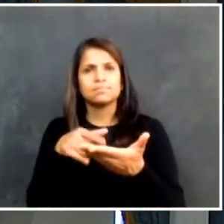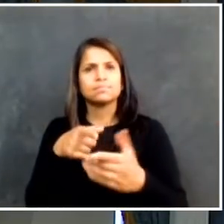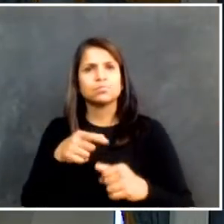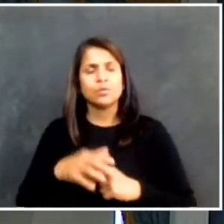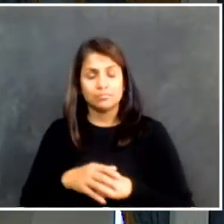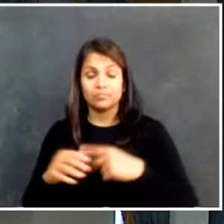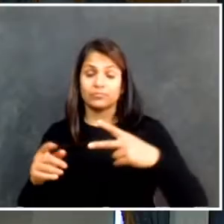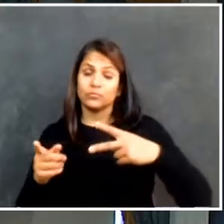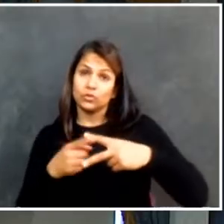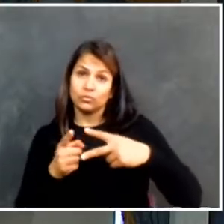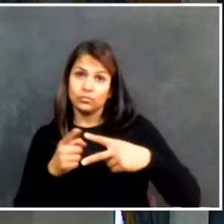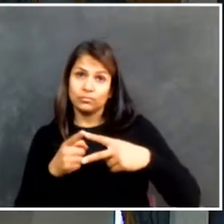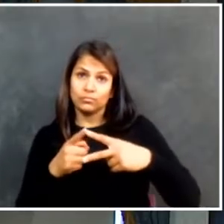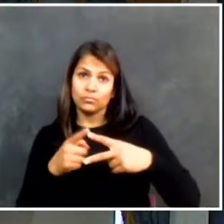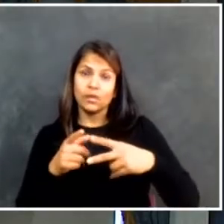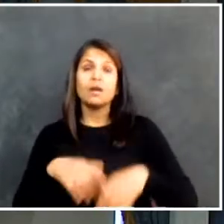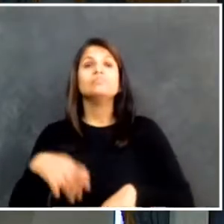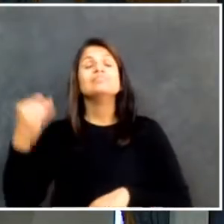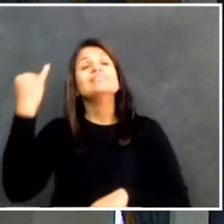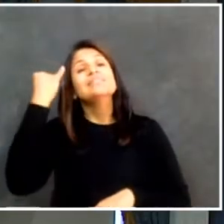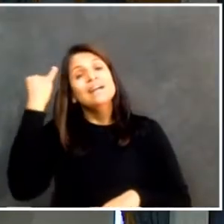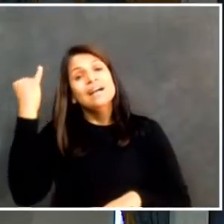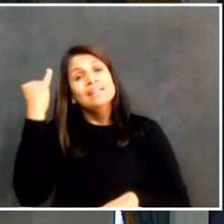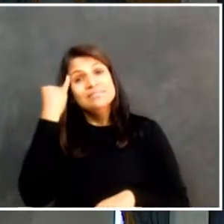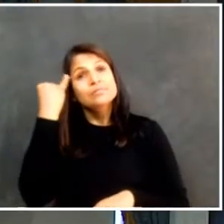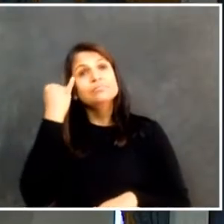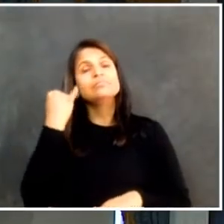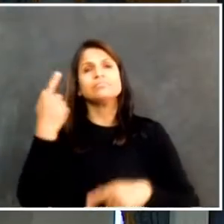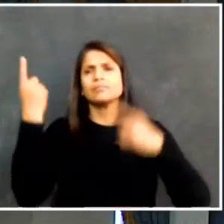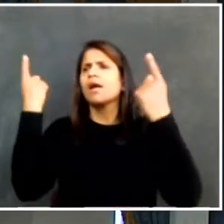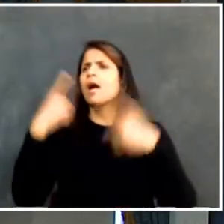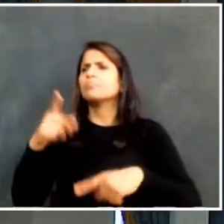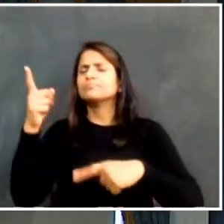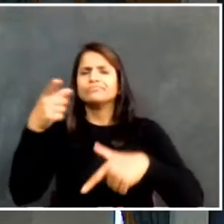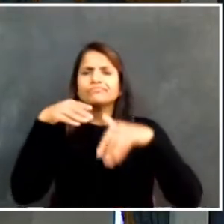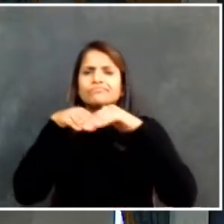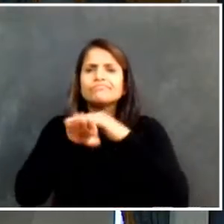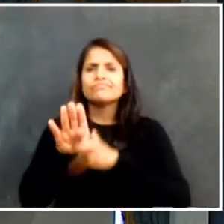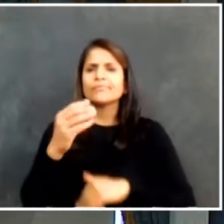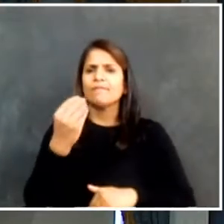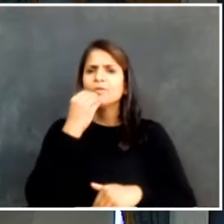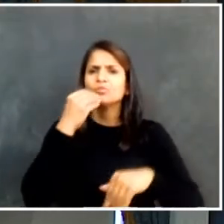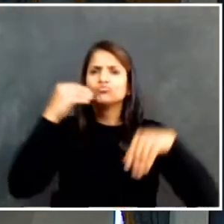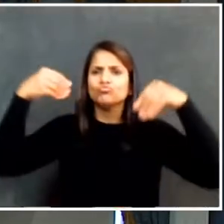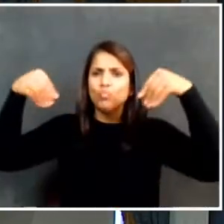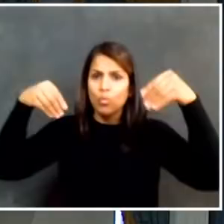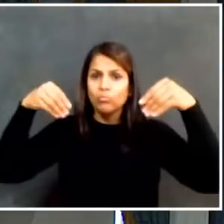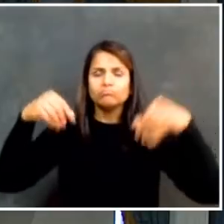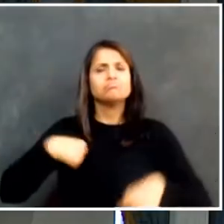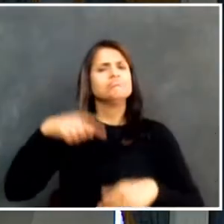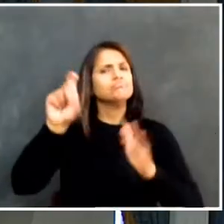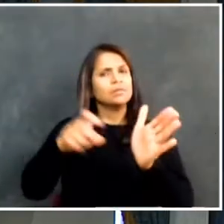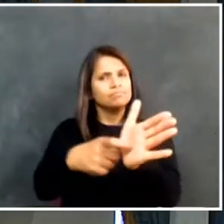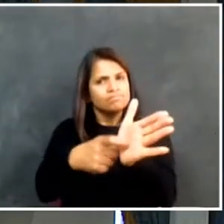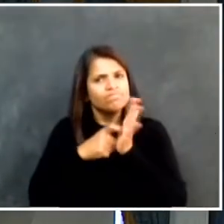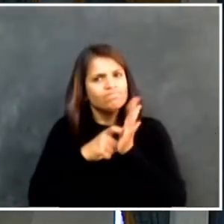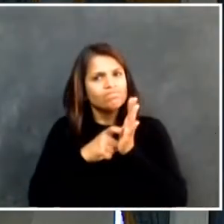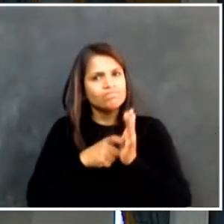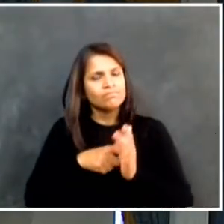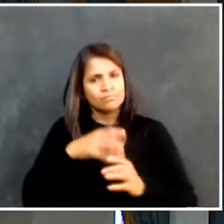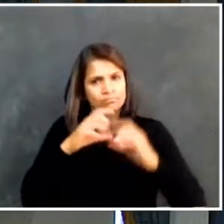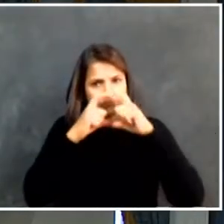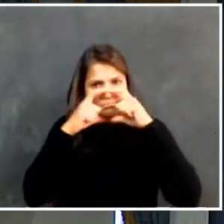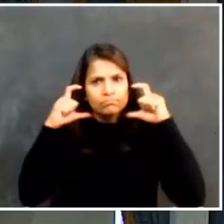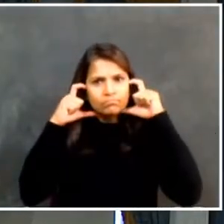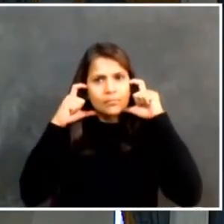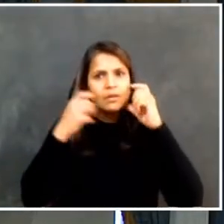my second question is, given the fact that you've pointed out that the best way for people not to need the food is